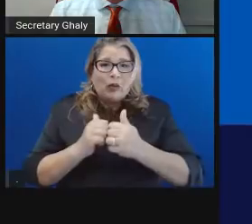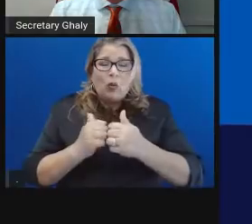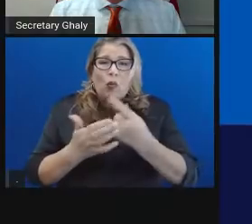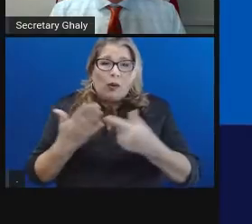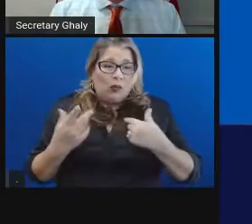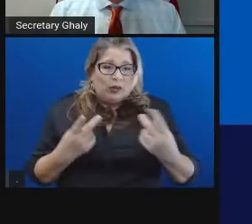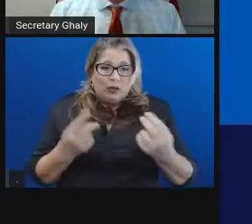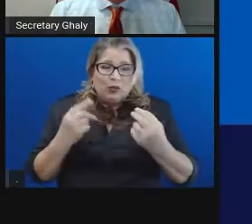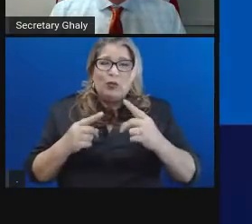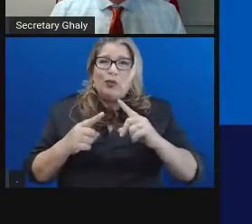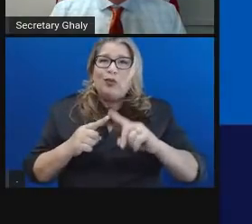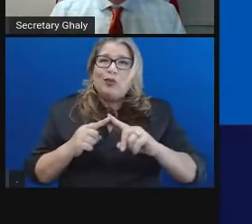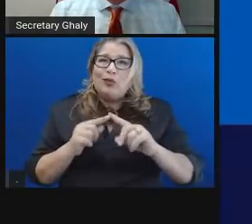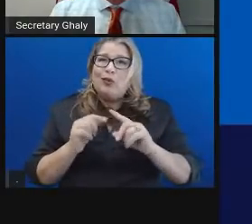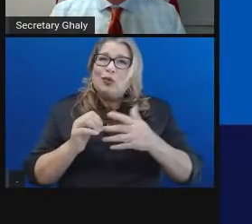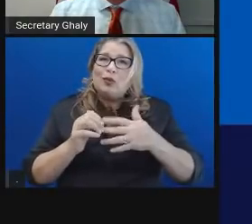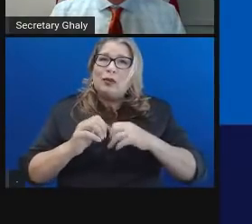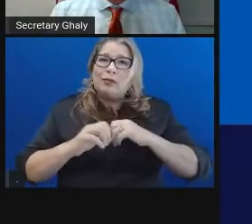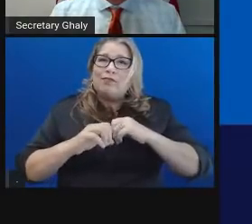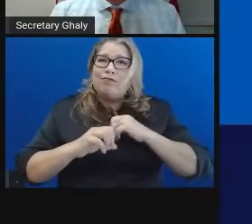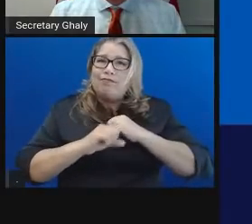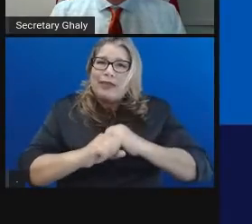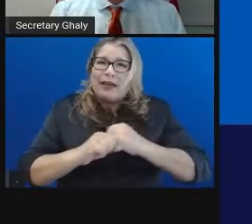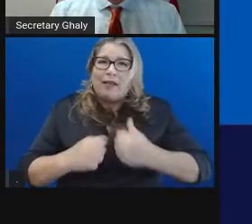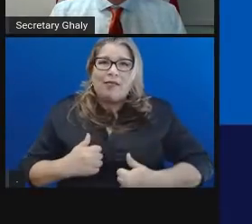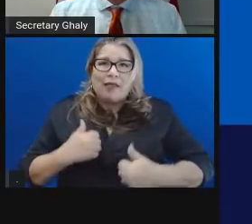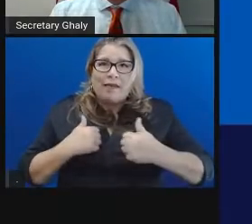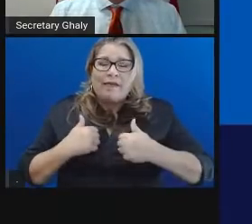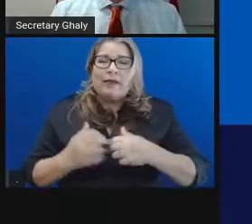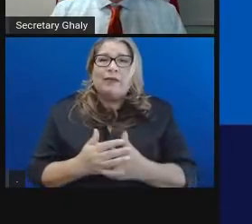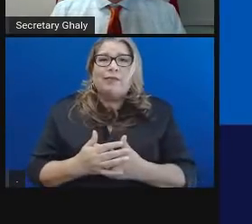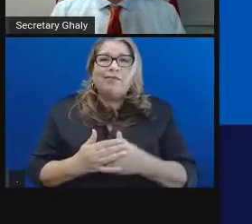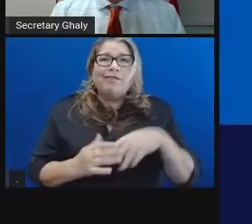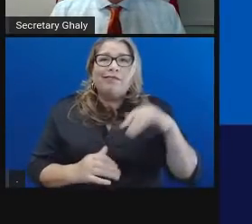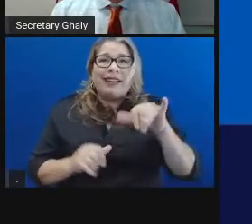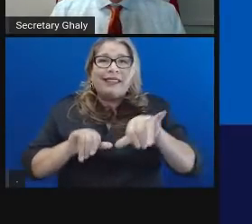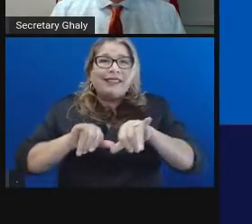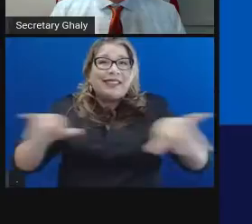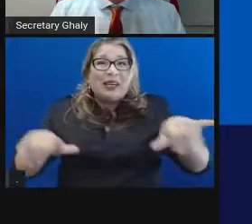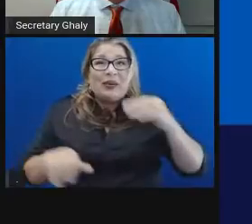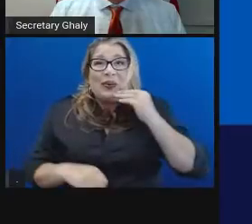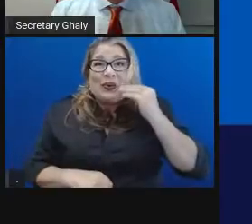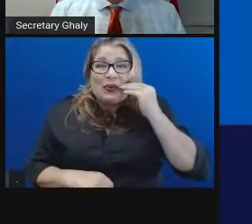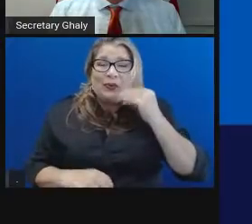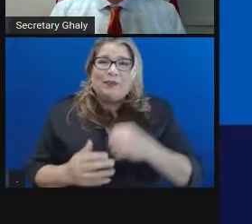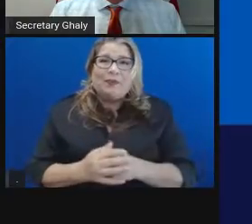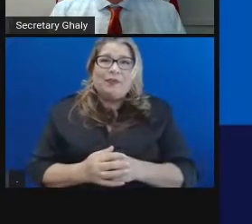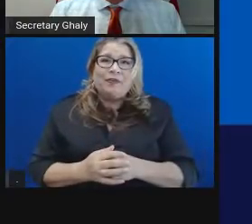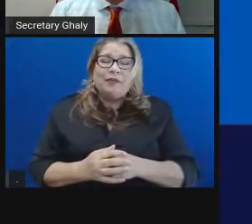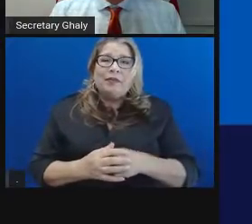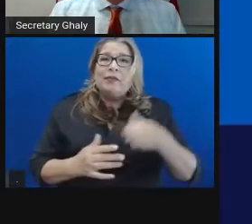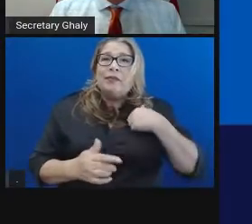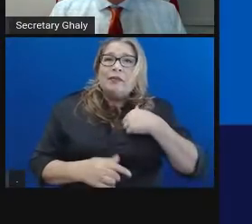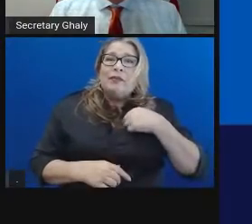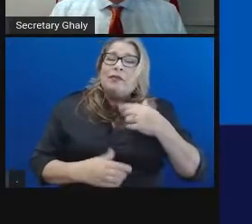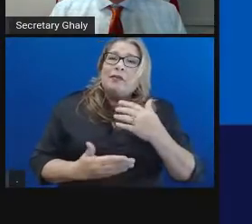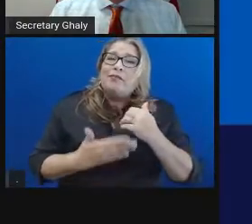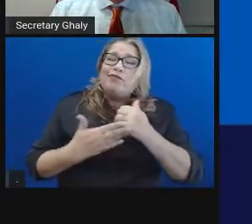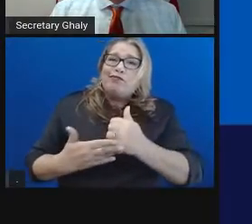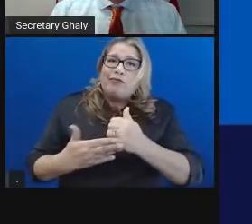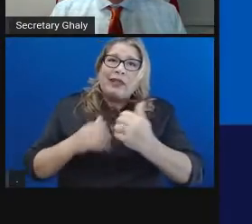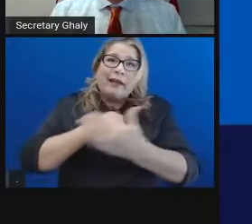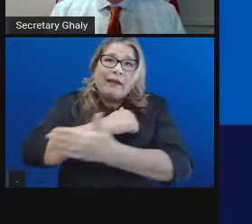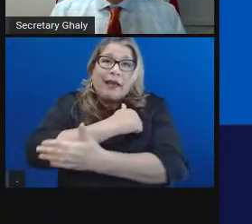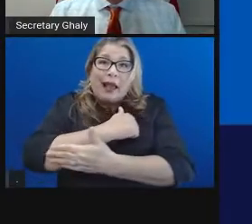order, a new public health order last week to help support counties and hospital systems to work together to